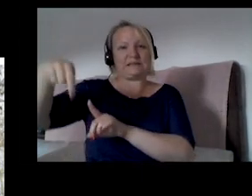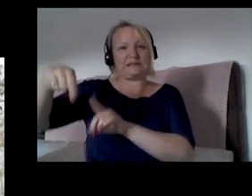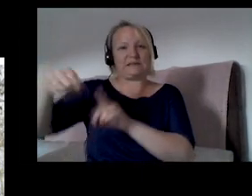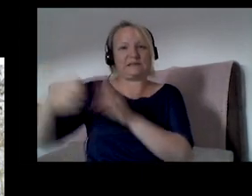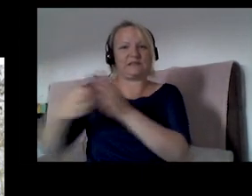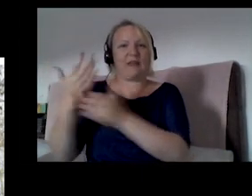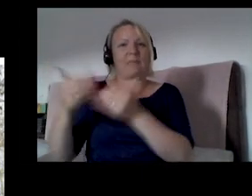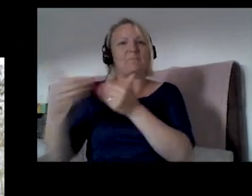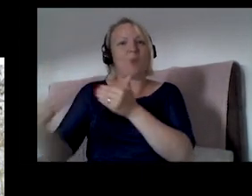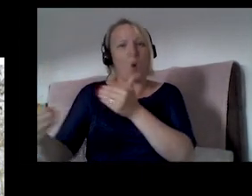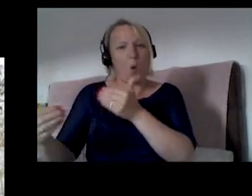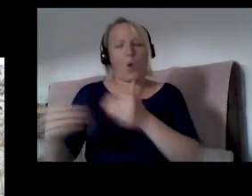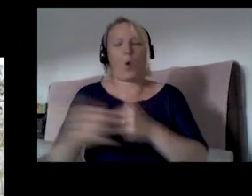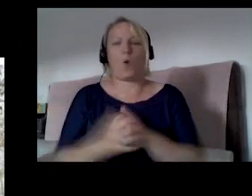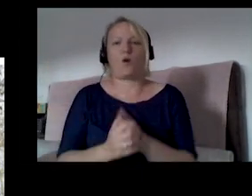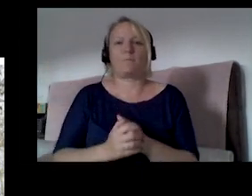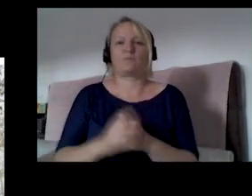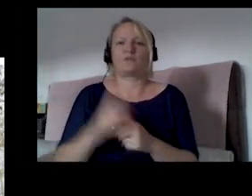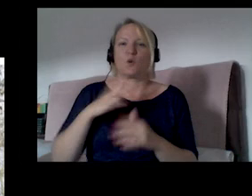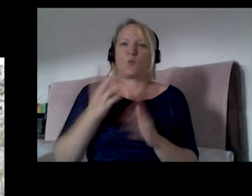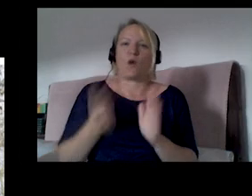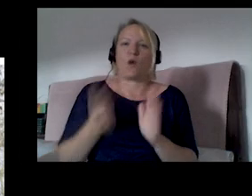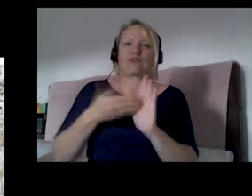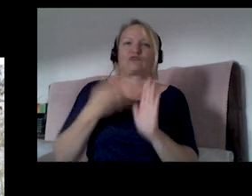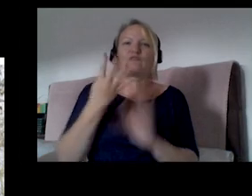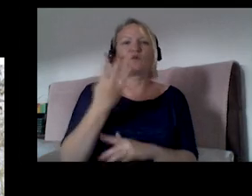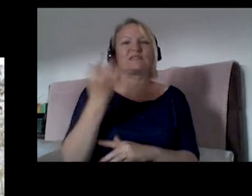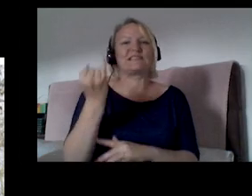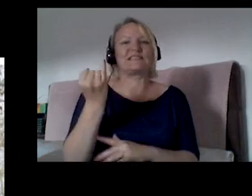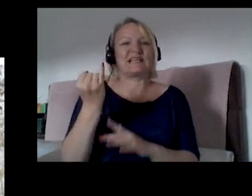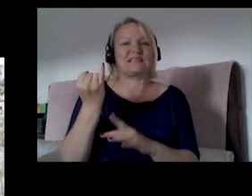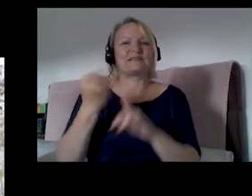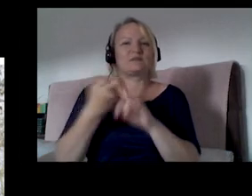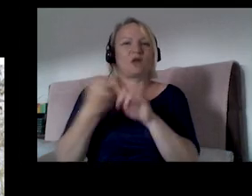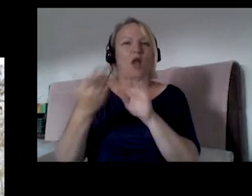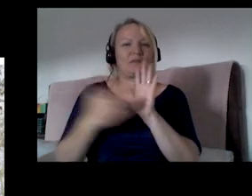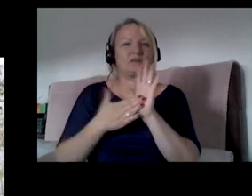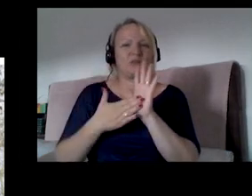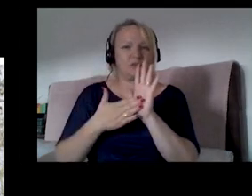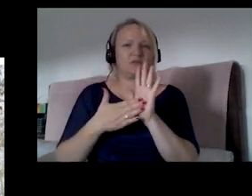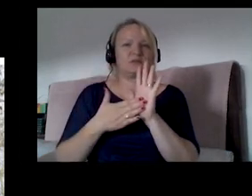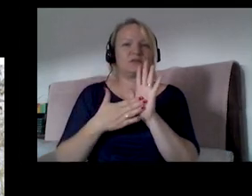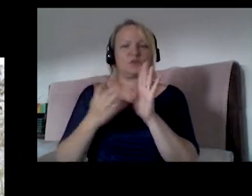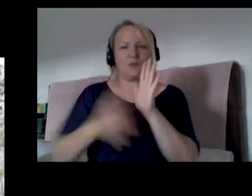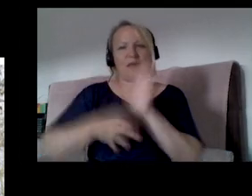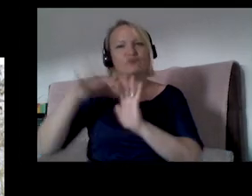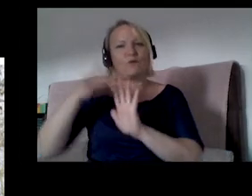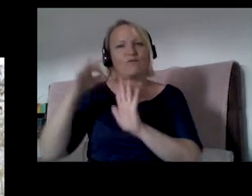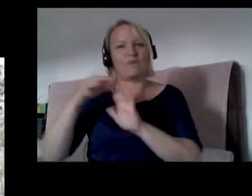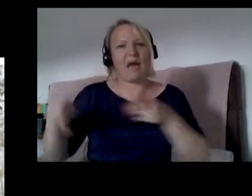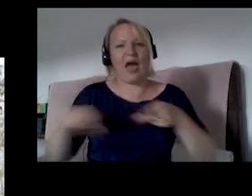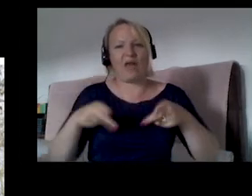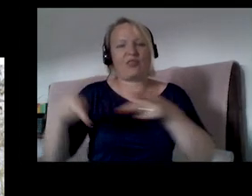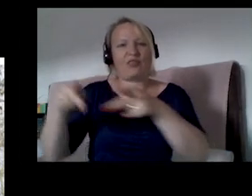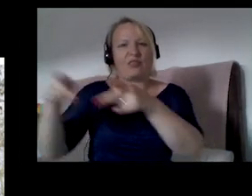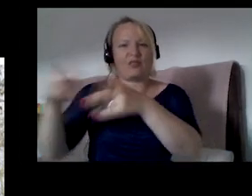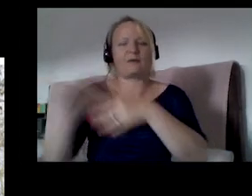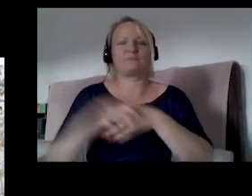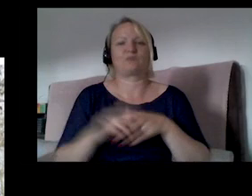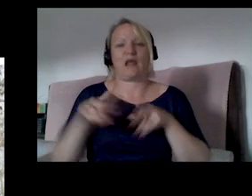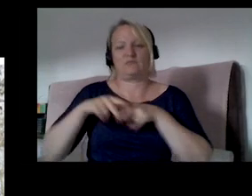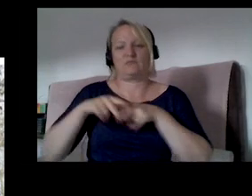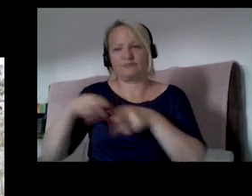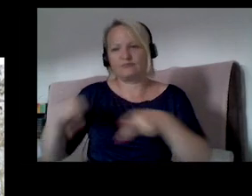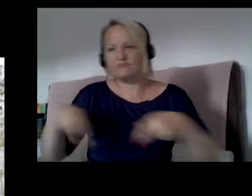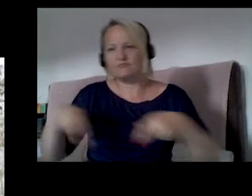routes. A list of possible opportunities was developed that would result in 46 kilometers of new, realigned or improved